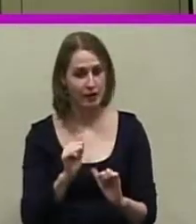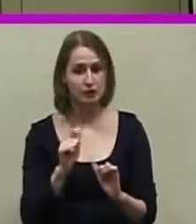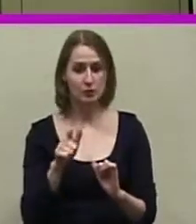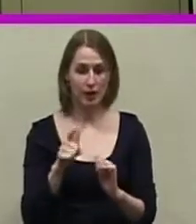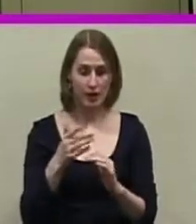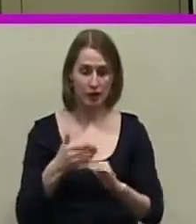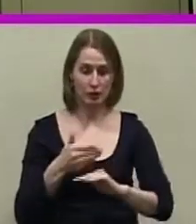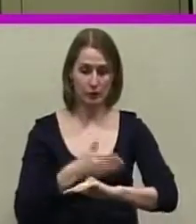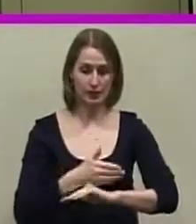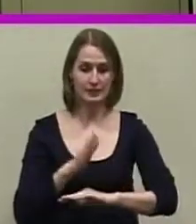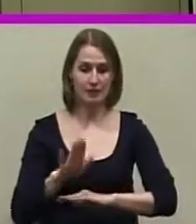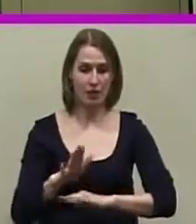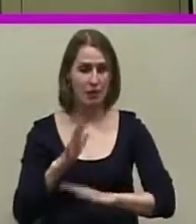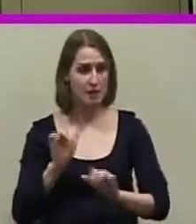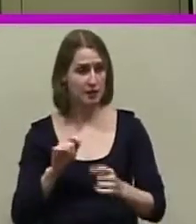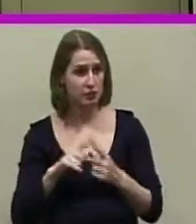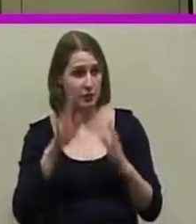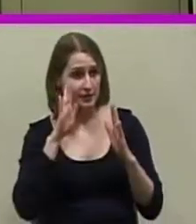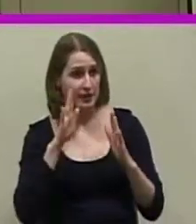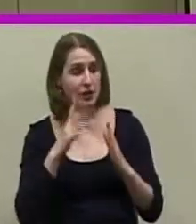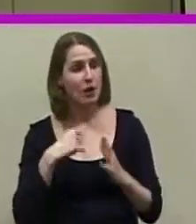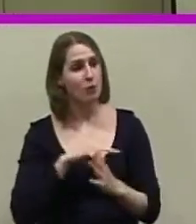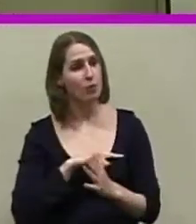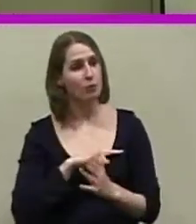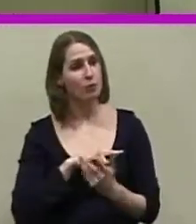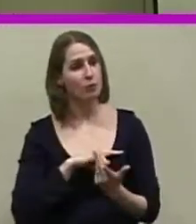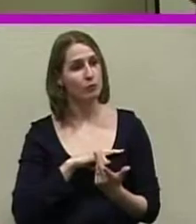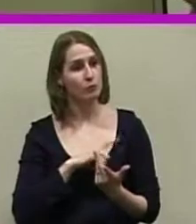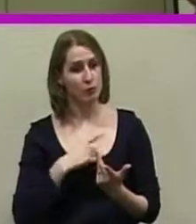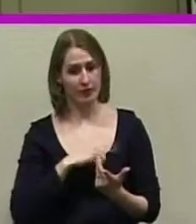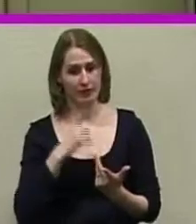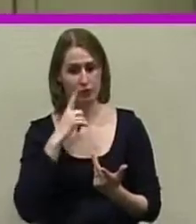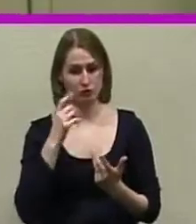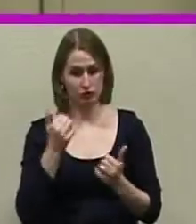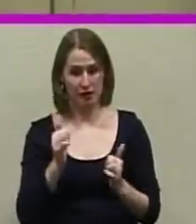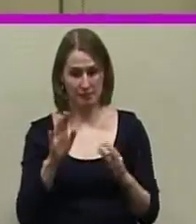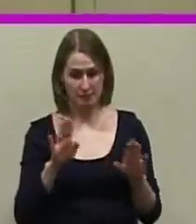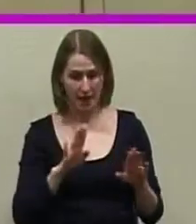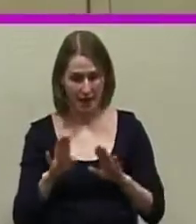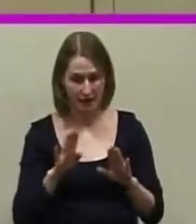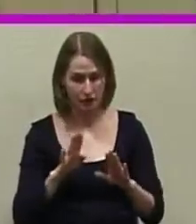want to get the behavior under control, and they end up over-medicating their child.